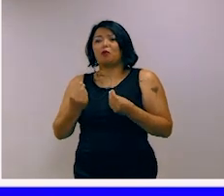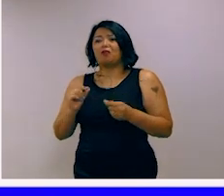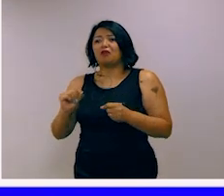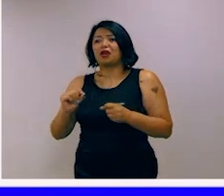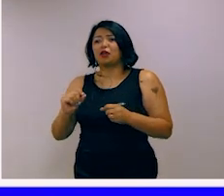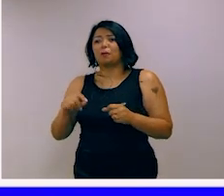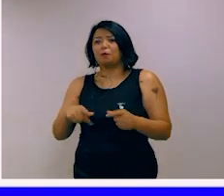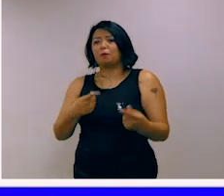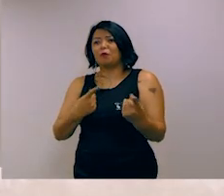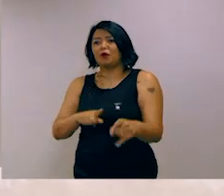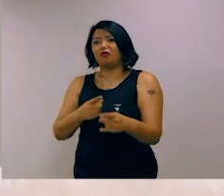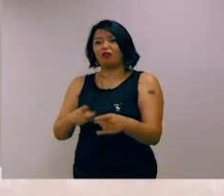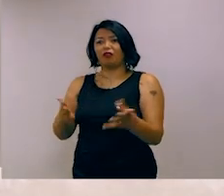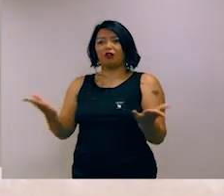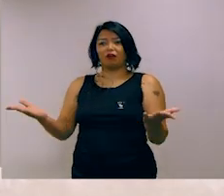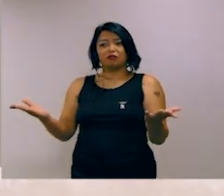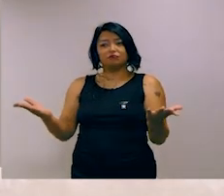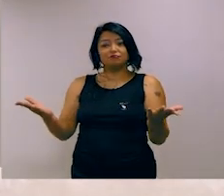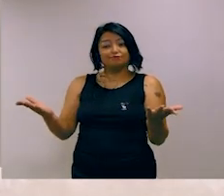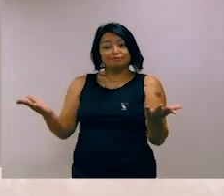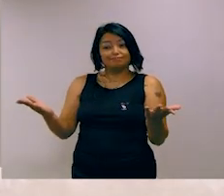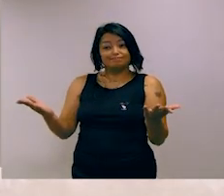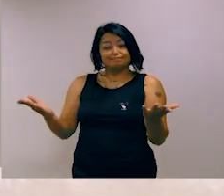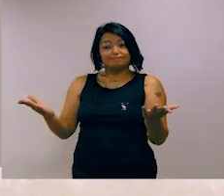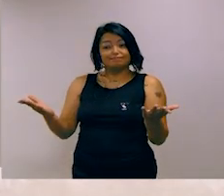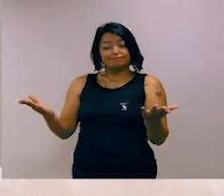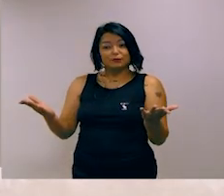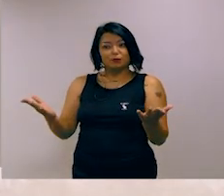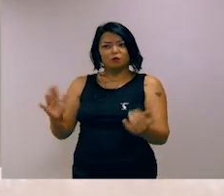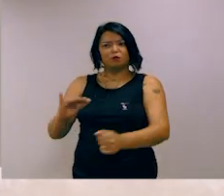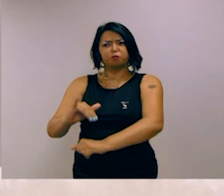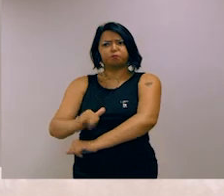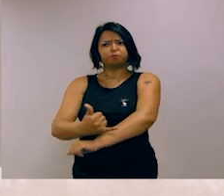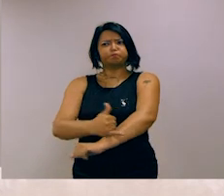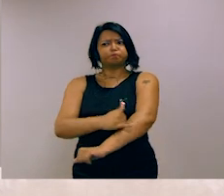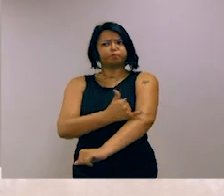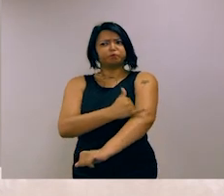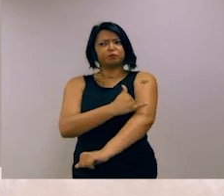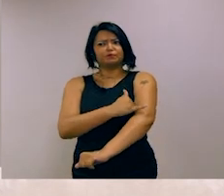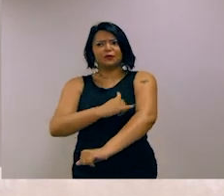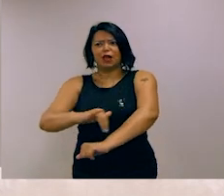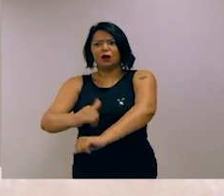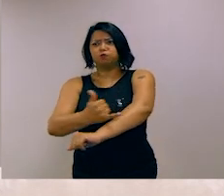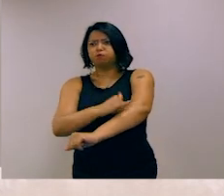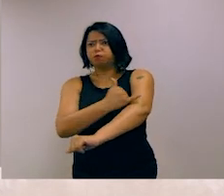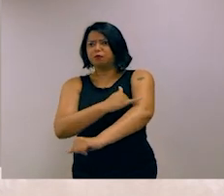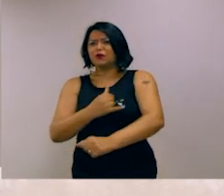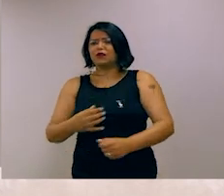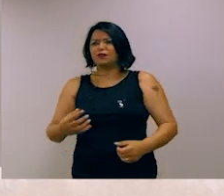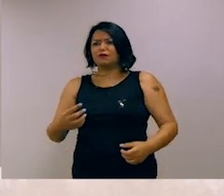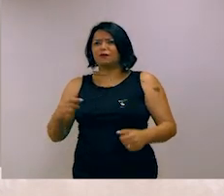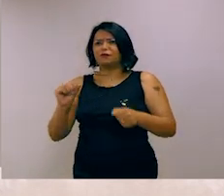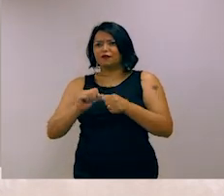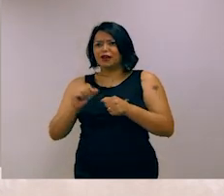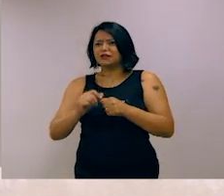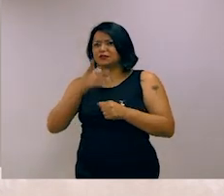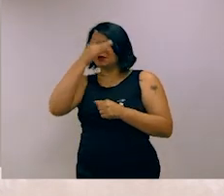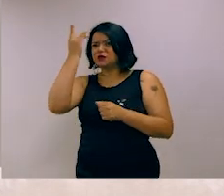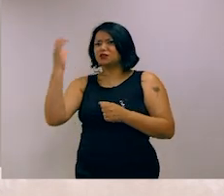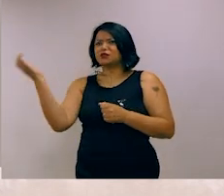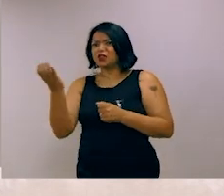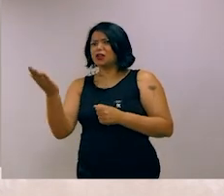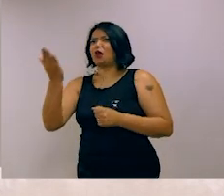leads to greater fast food consumption, right? Or it could be the case, as I said before,